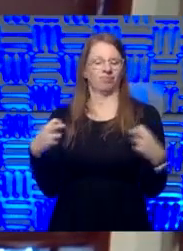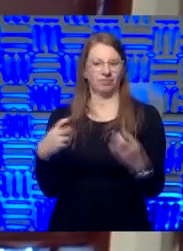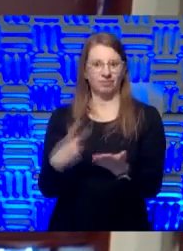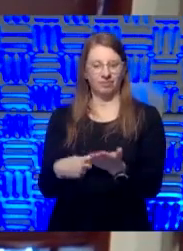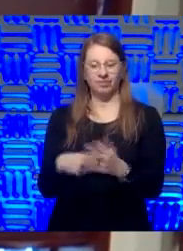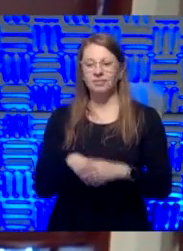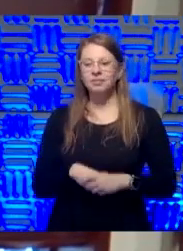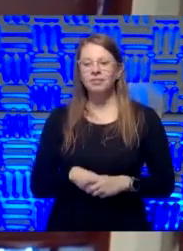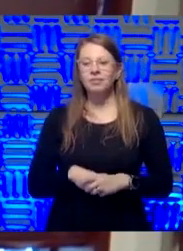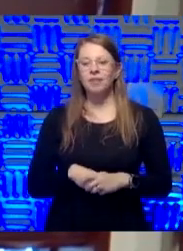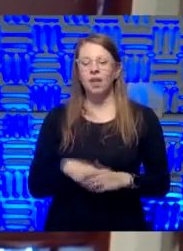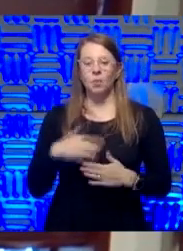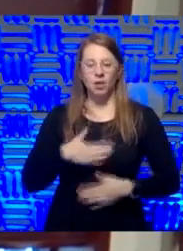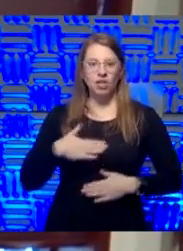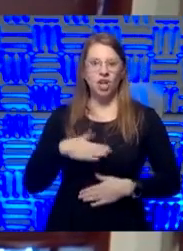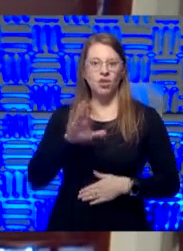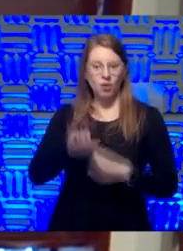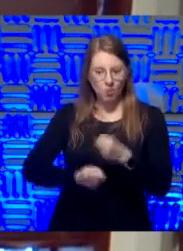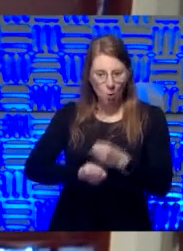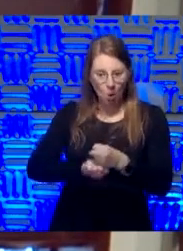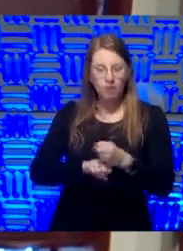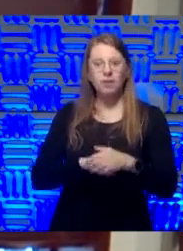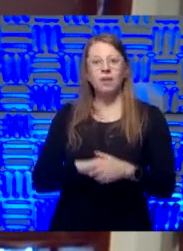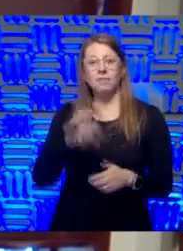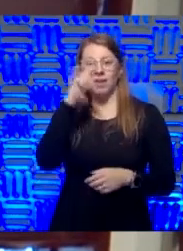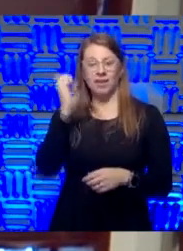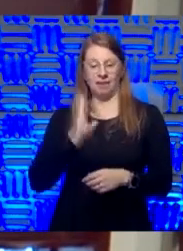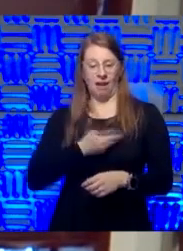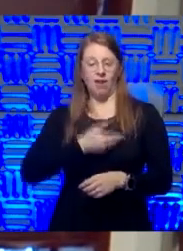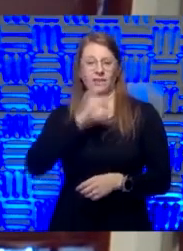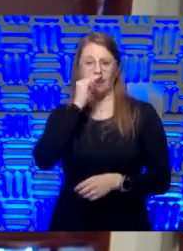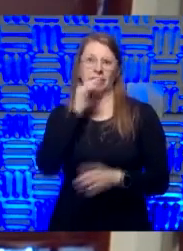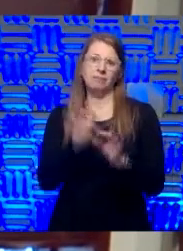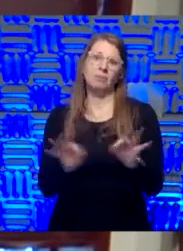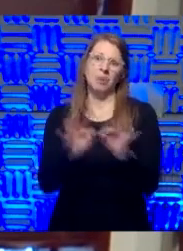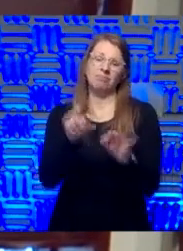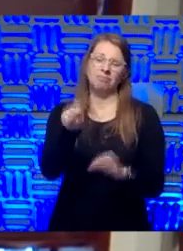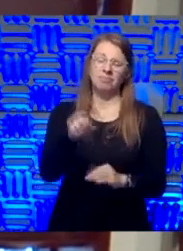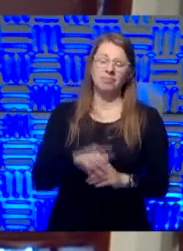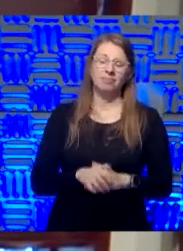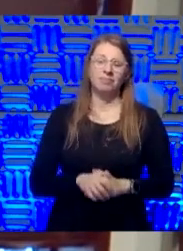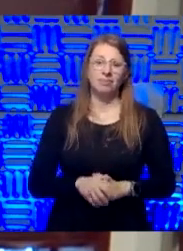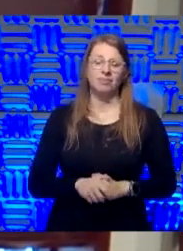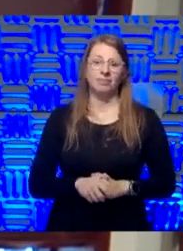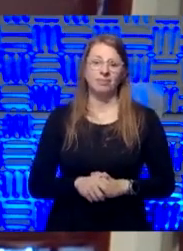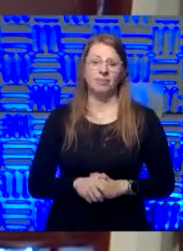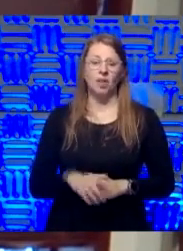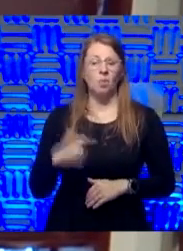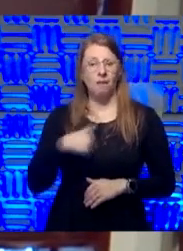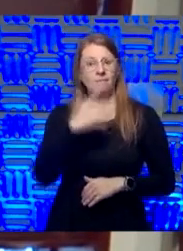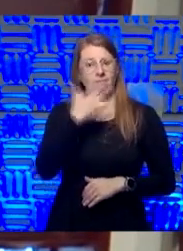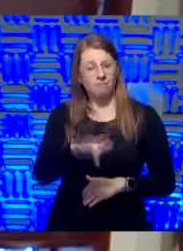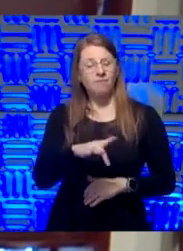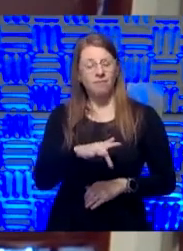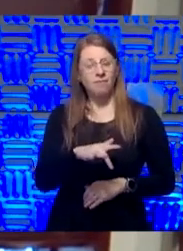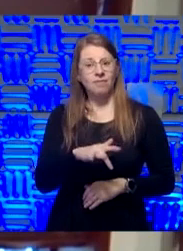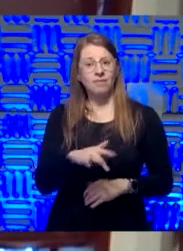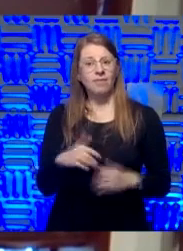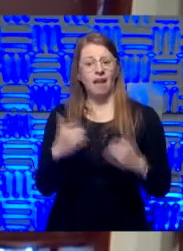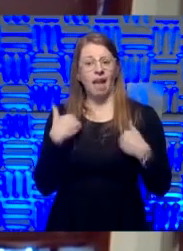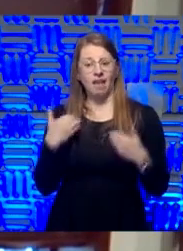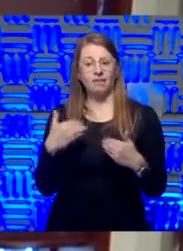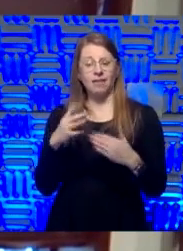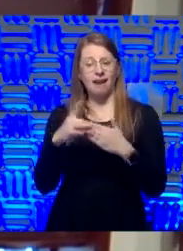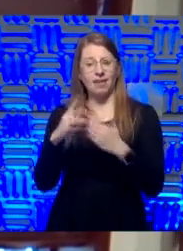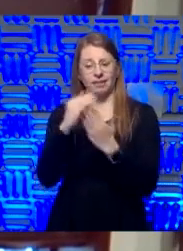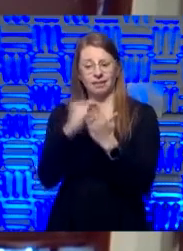appreciate the support because our kids are worth it, and we are very fortunate to have the guidance that